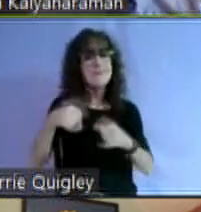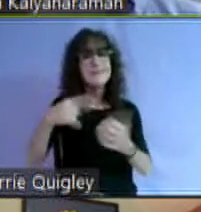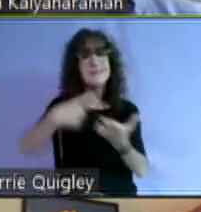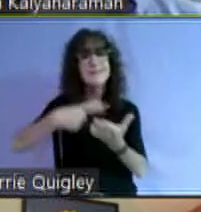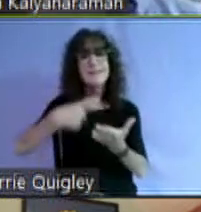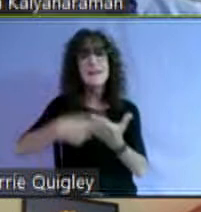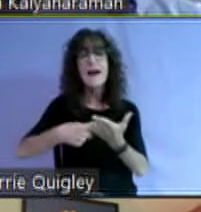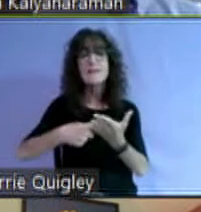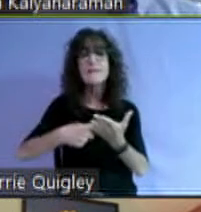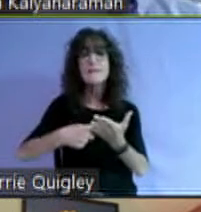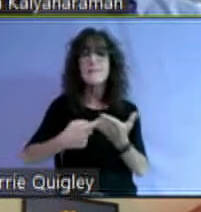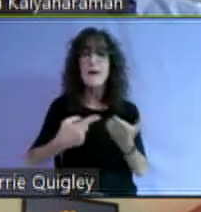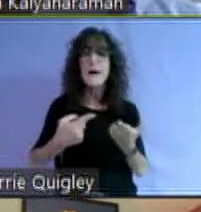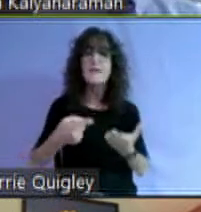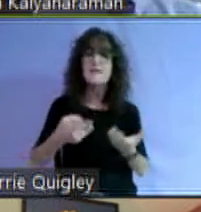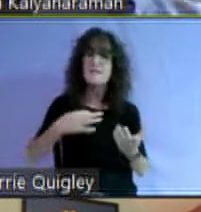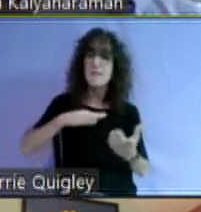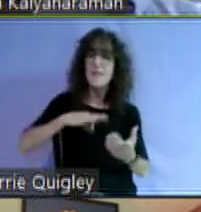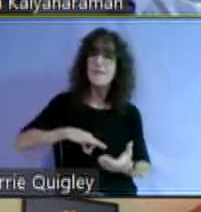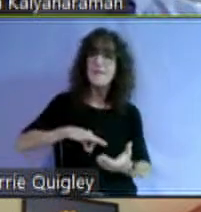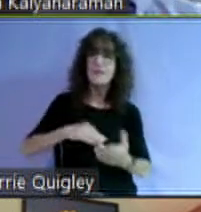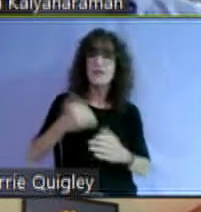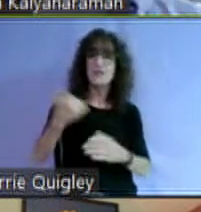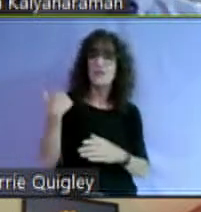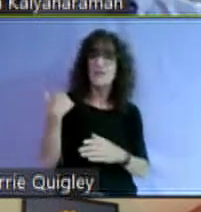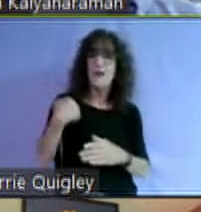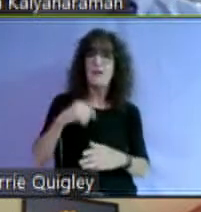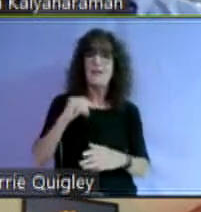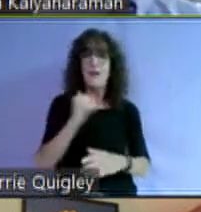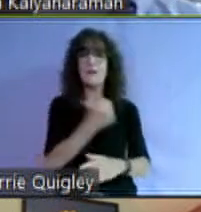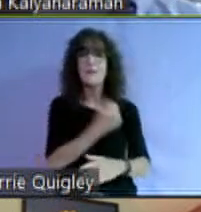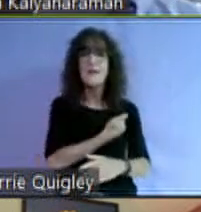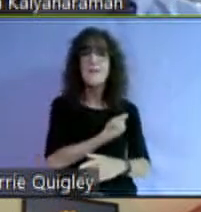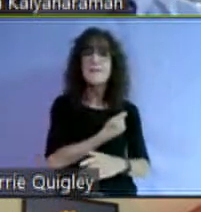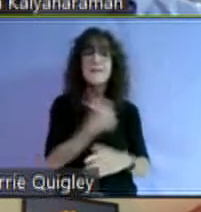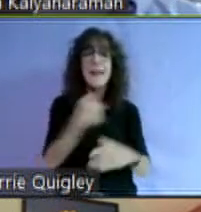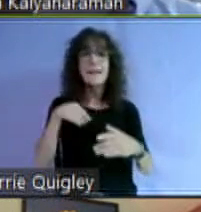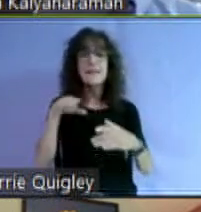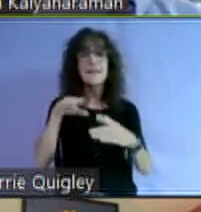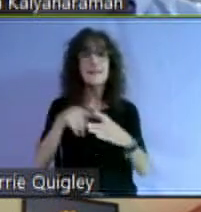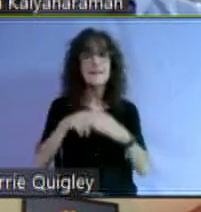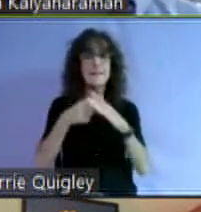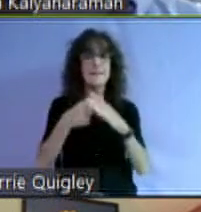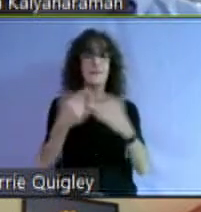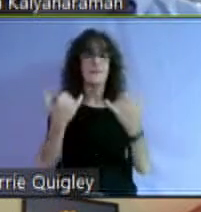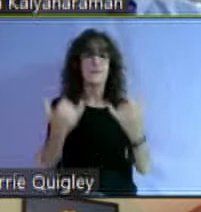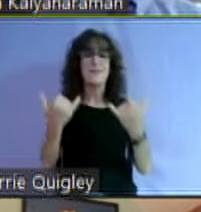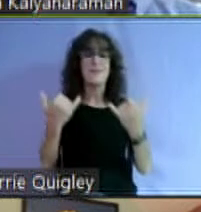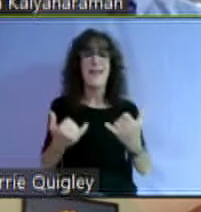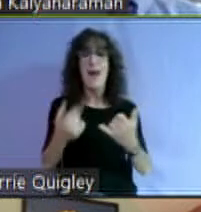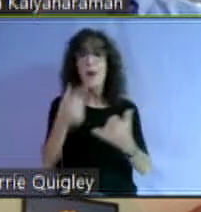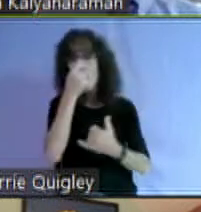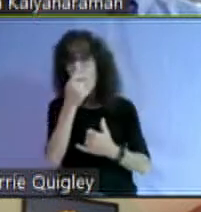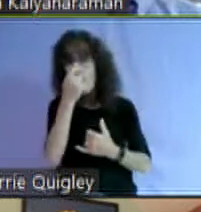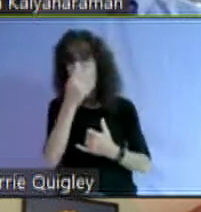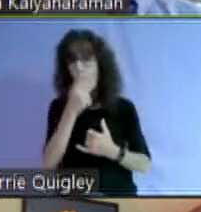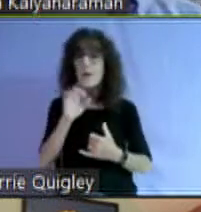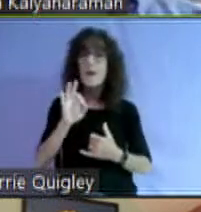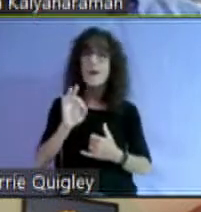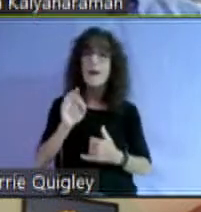useful to remind ourselves of what we're looking at, particularly as we're entering into cold and flu season.